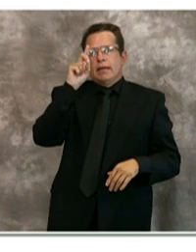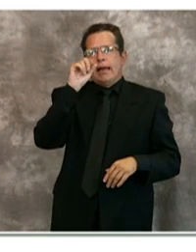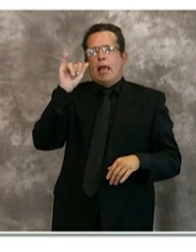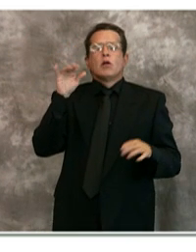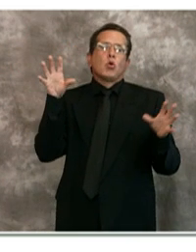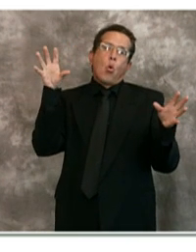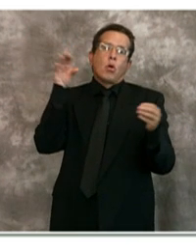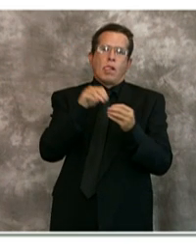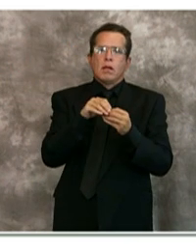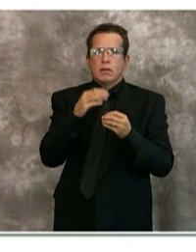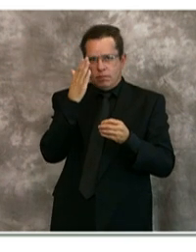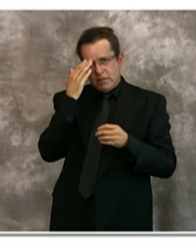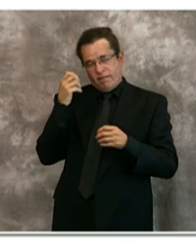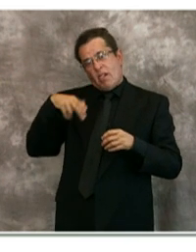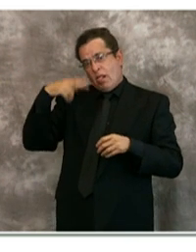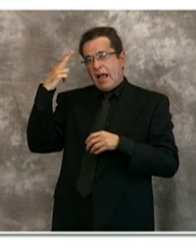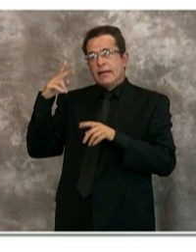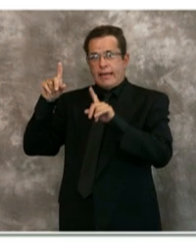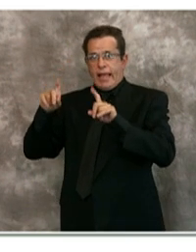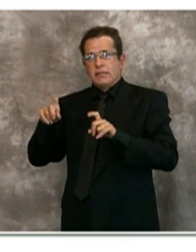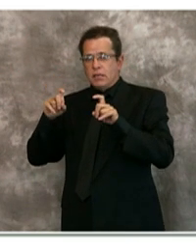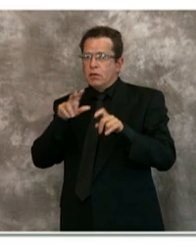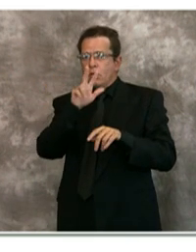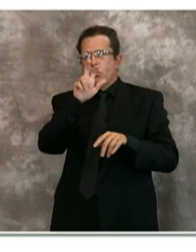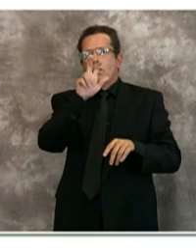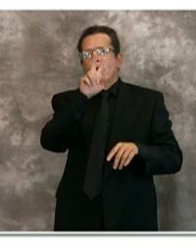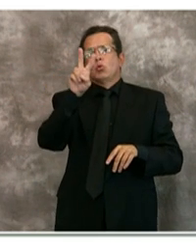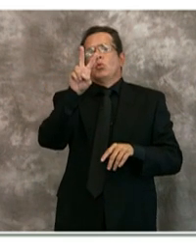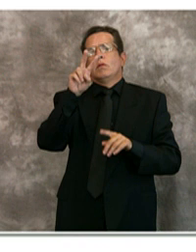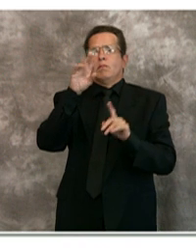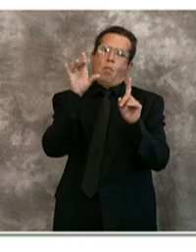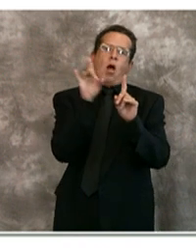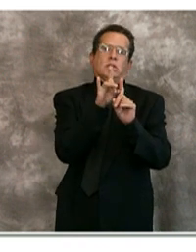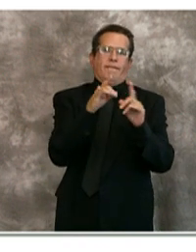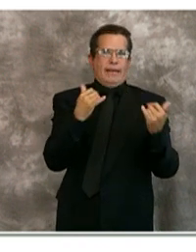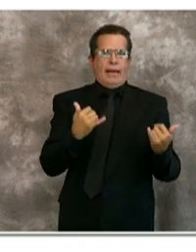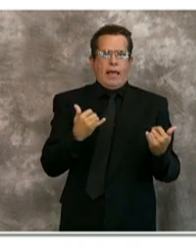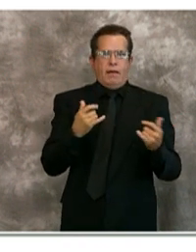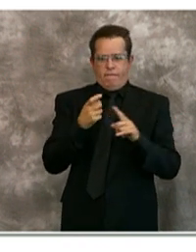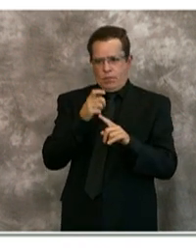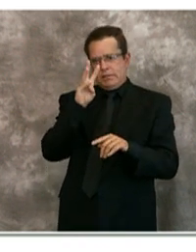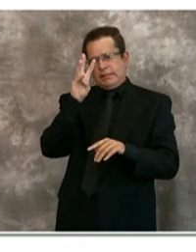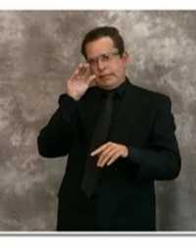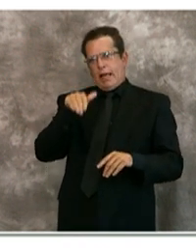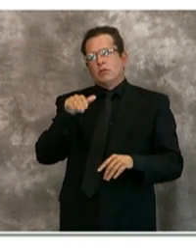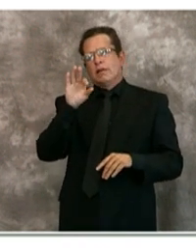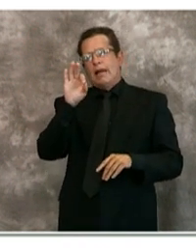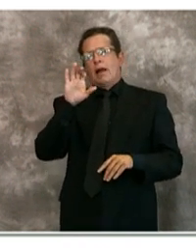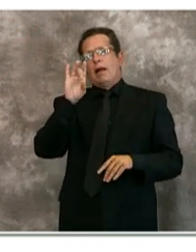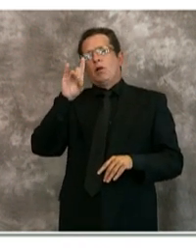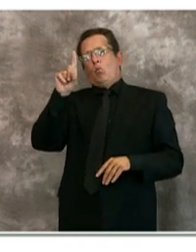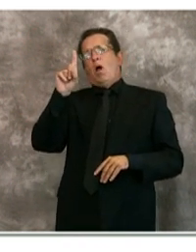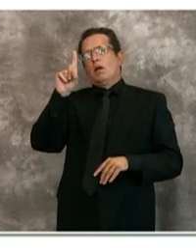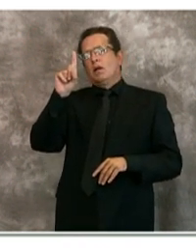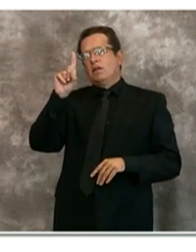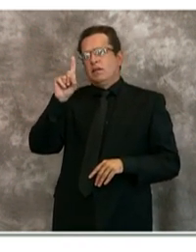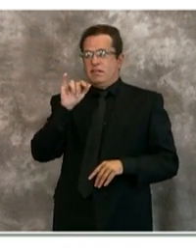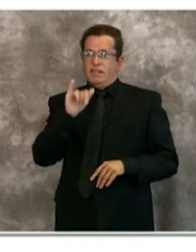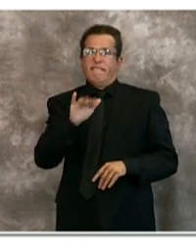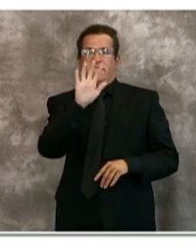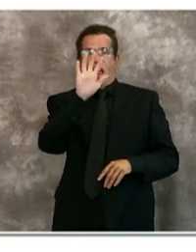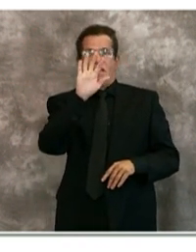the context of testing. 332 positive tests reported today out of the 6,981. This is a